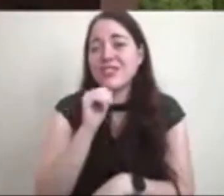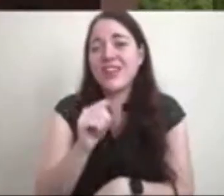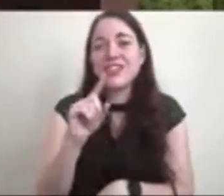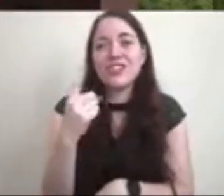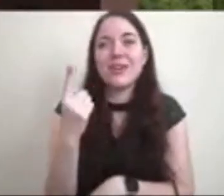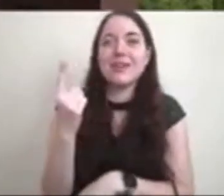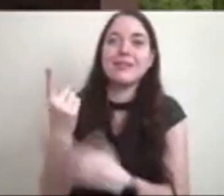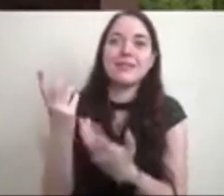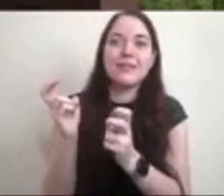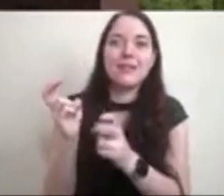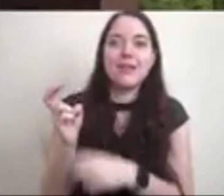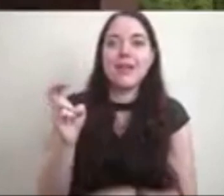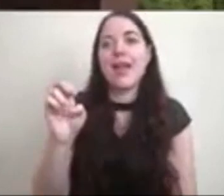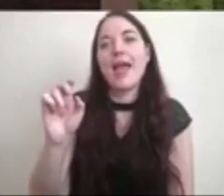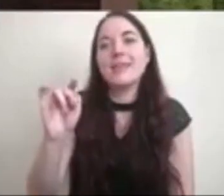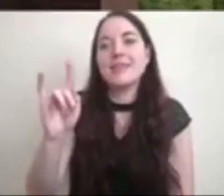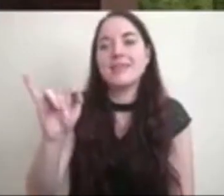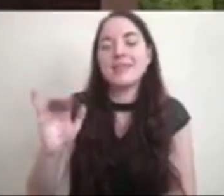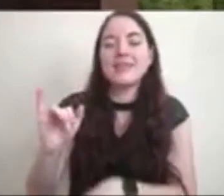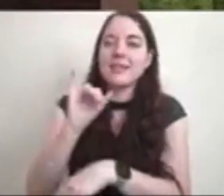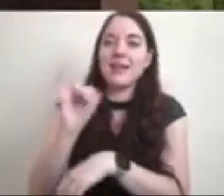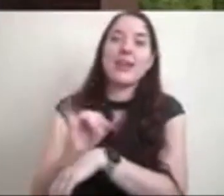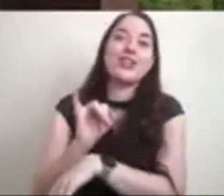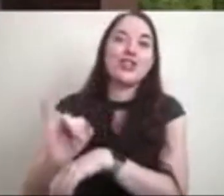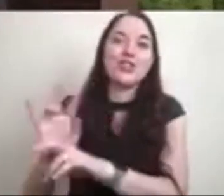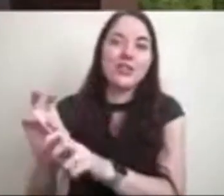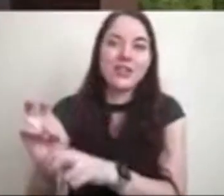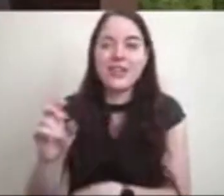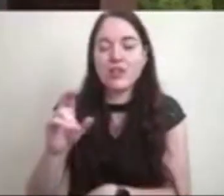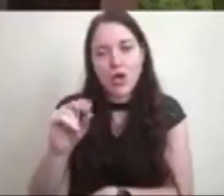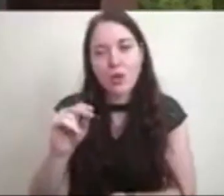abstractions. These are bodies. And whether we mean the